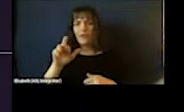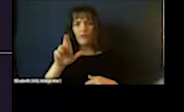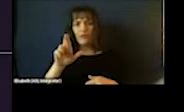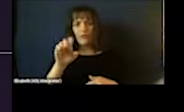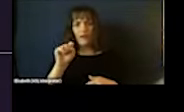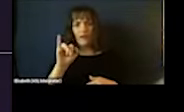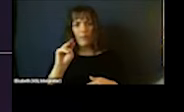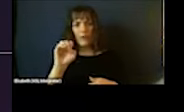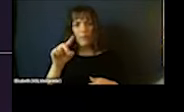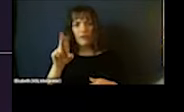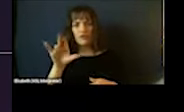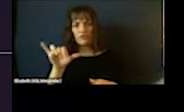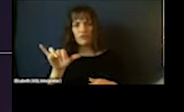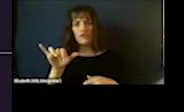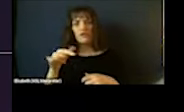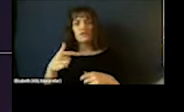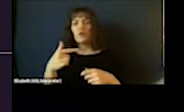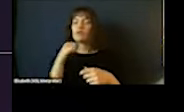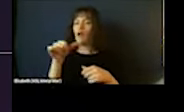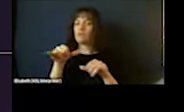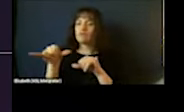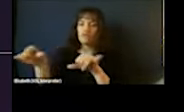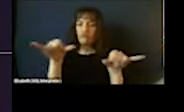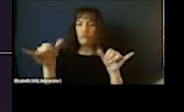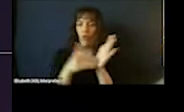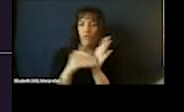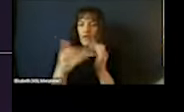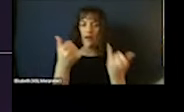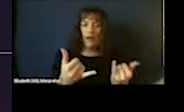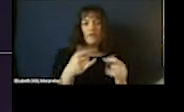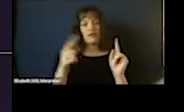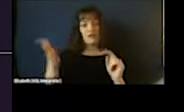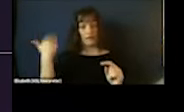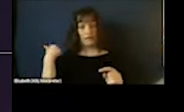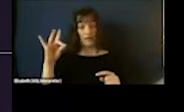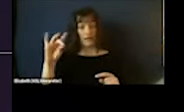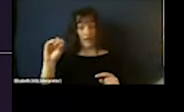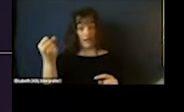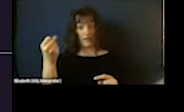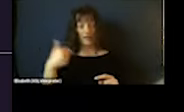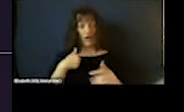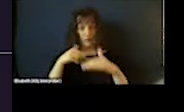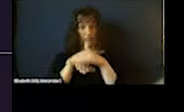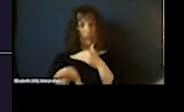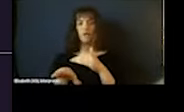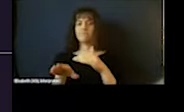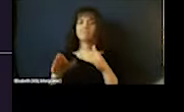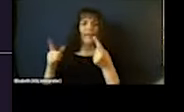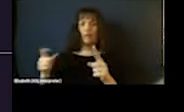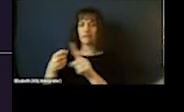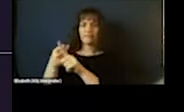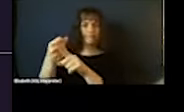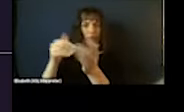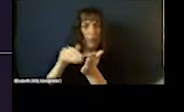back in the 80s when I was born, it's something that cropped up quite a lot more. It's basically where somebody is born quite premature,